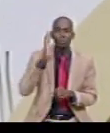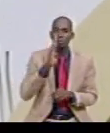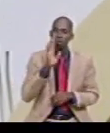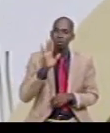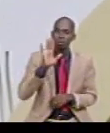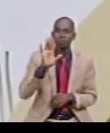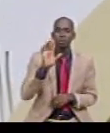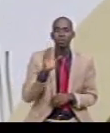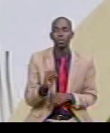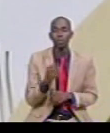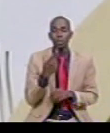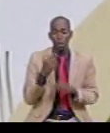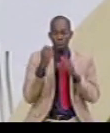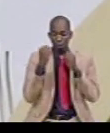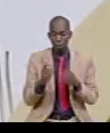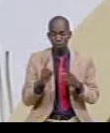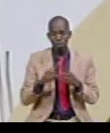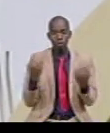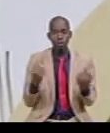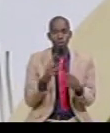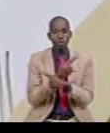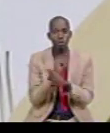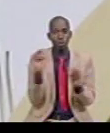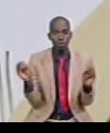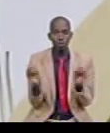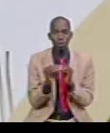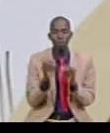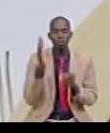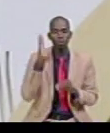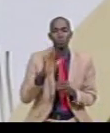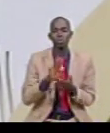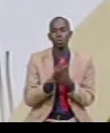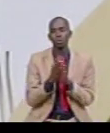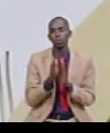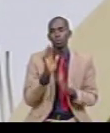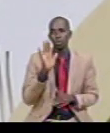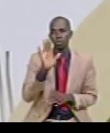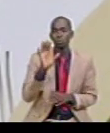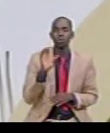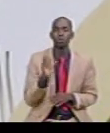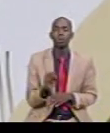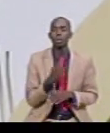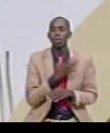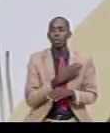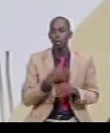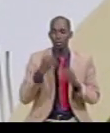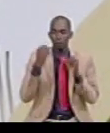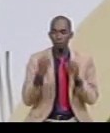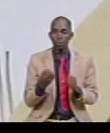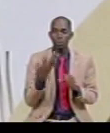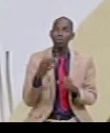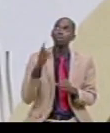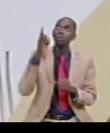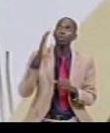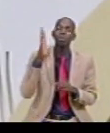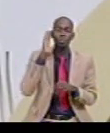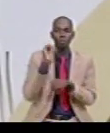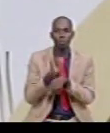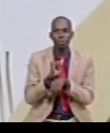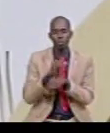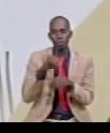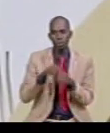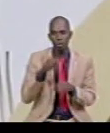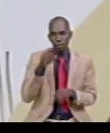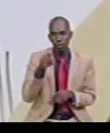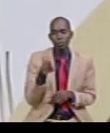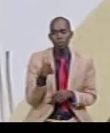more will be yours. The redemptive power will work in you and for you. You'll be able to live the